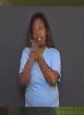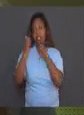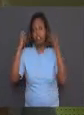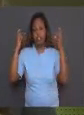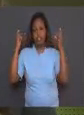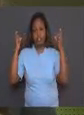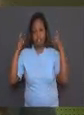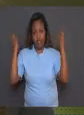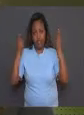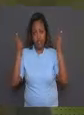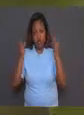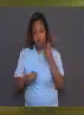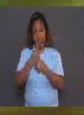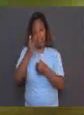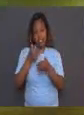natural disaster.